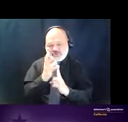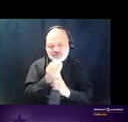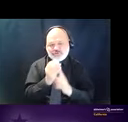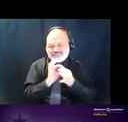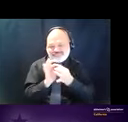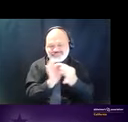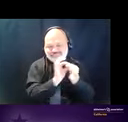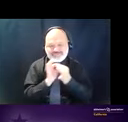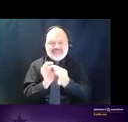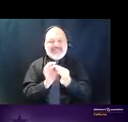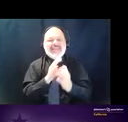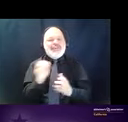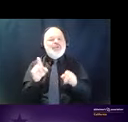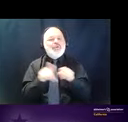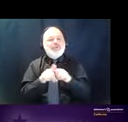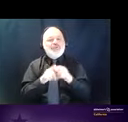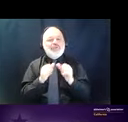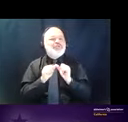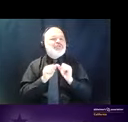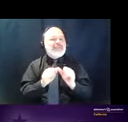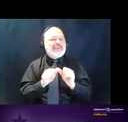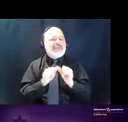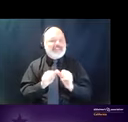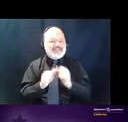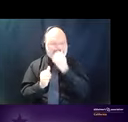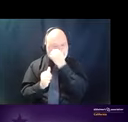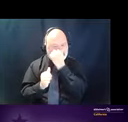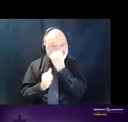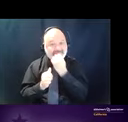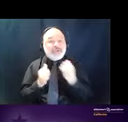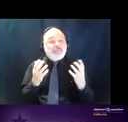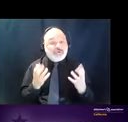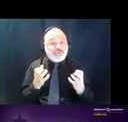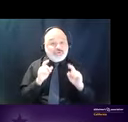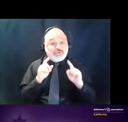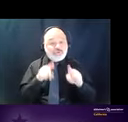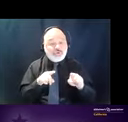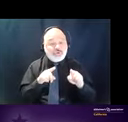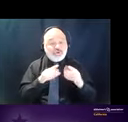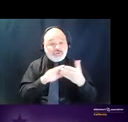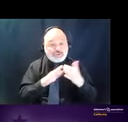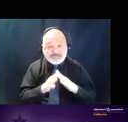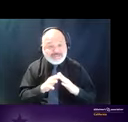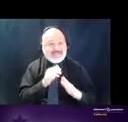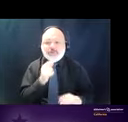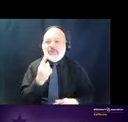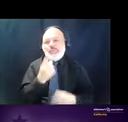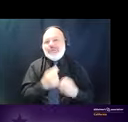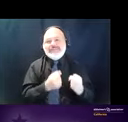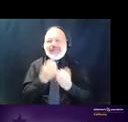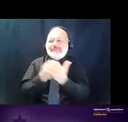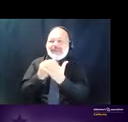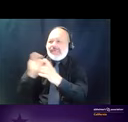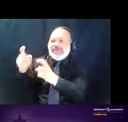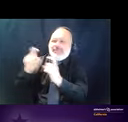implementing programs. Also sustainability, we want to go to a community. It's not about a 1 year grant or even a